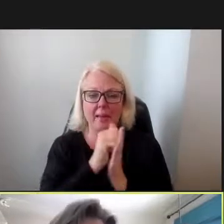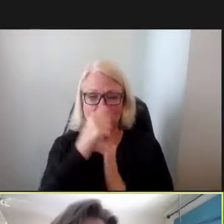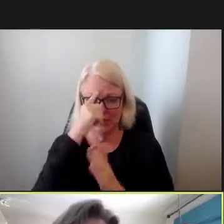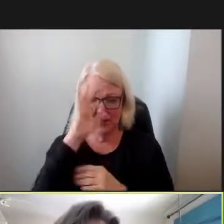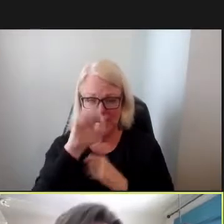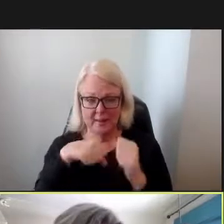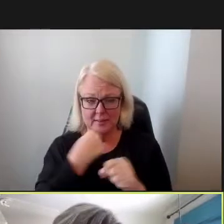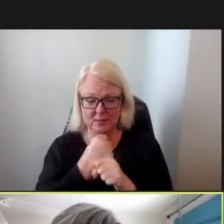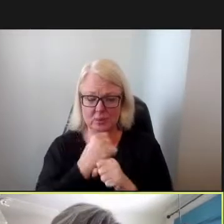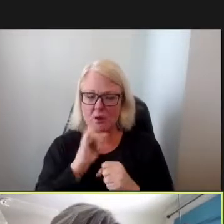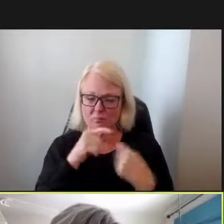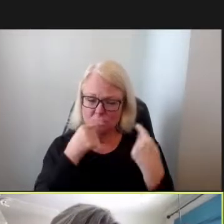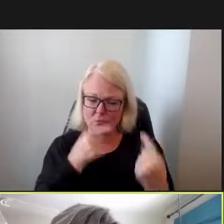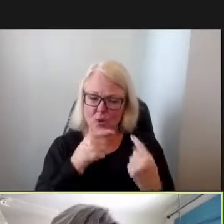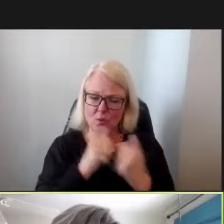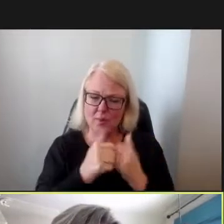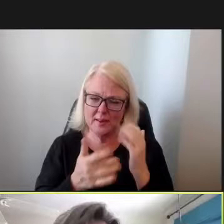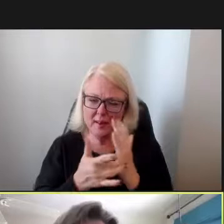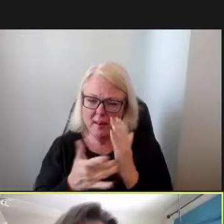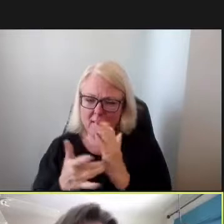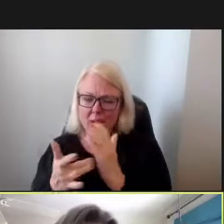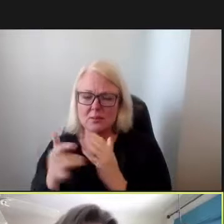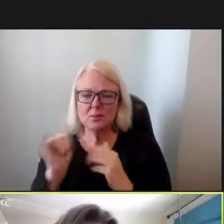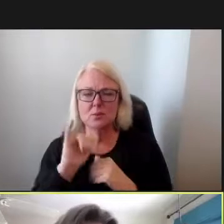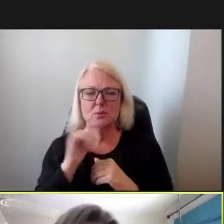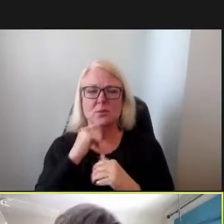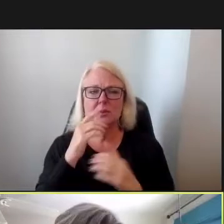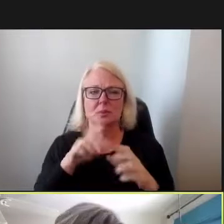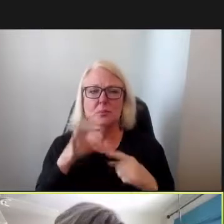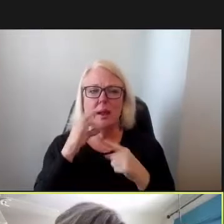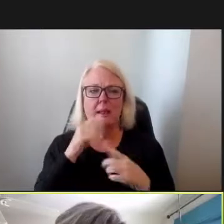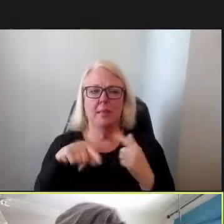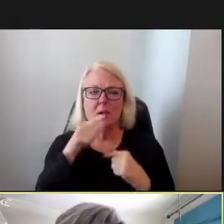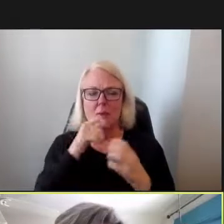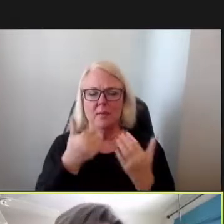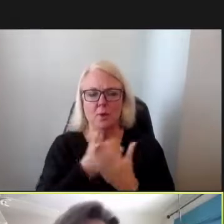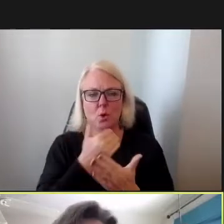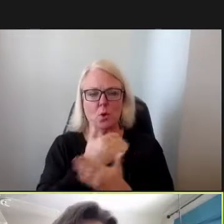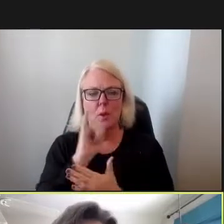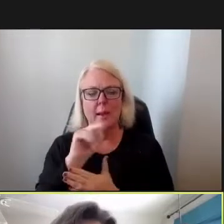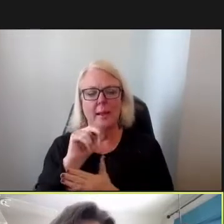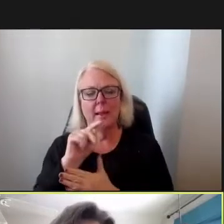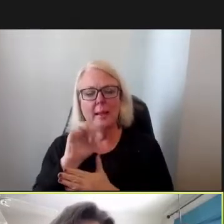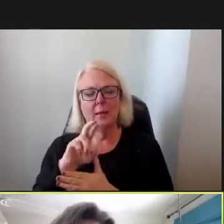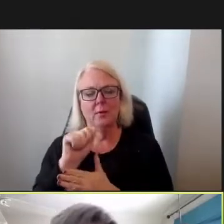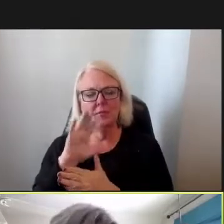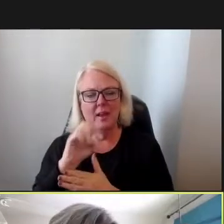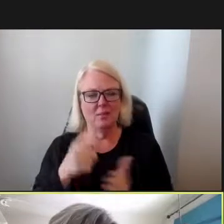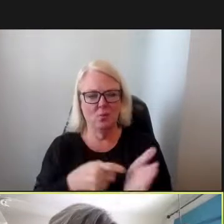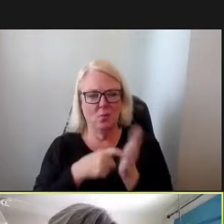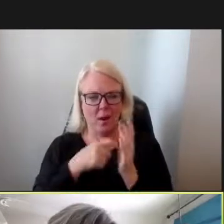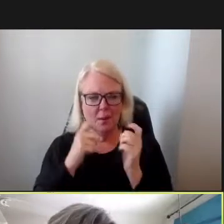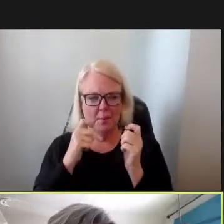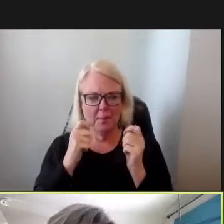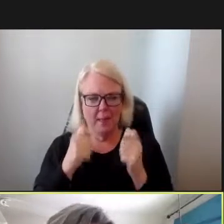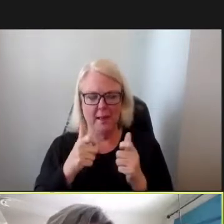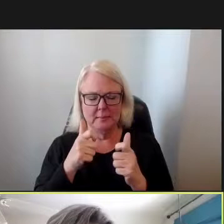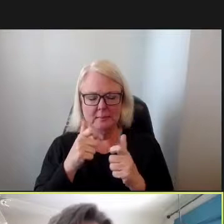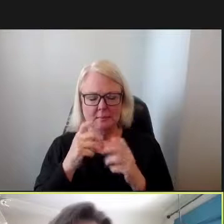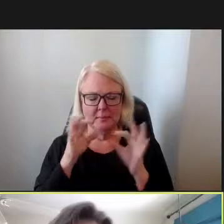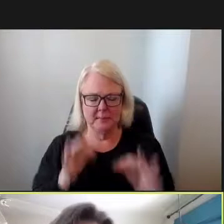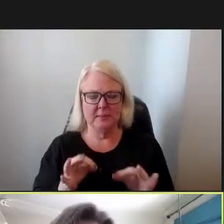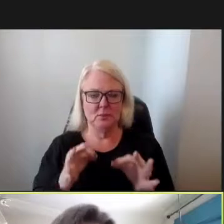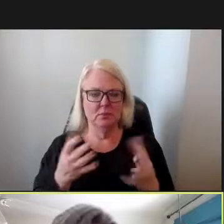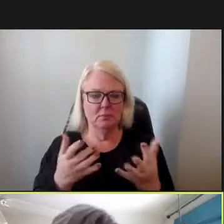also struggles with certain technologies, especially those that involve new interfaces or that require fast-moving decisions.